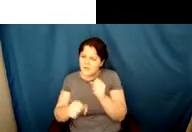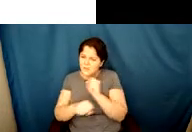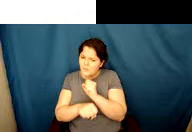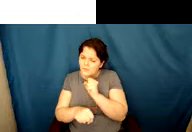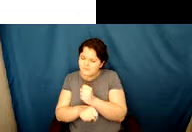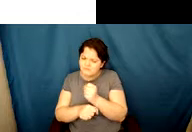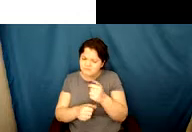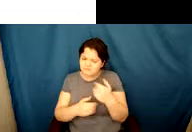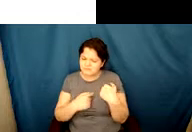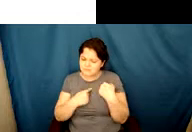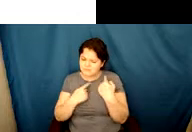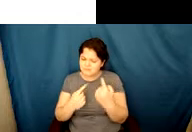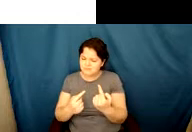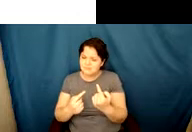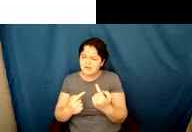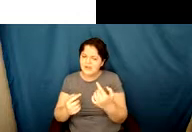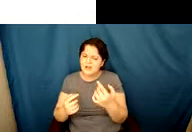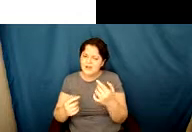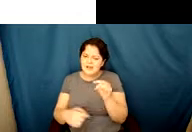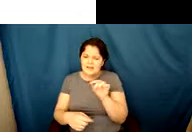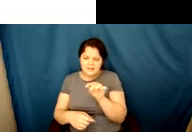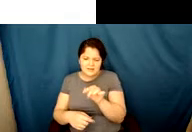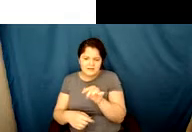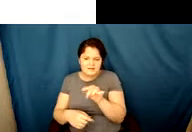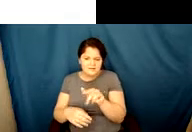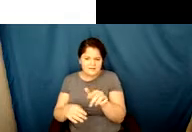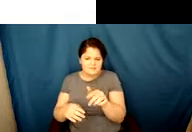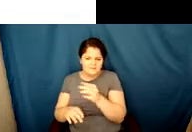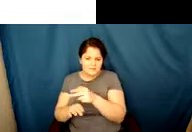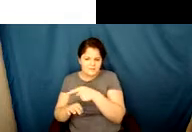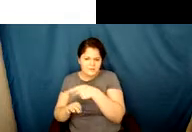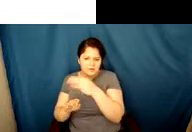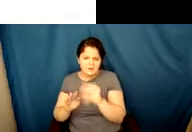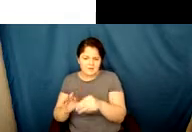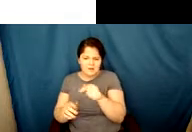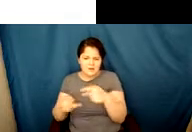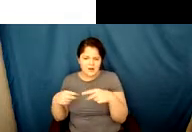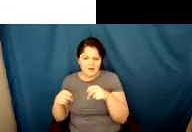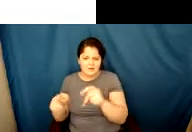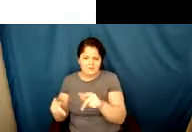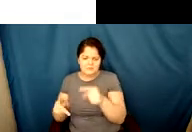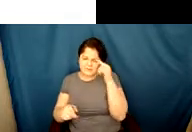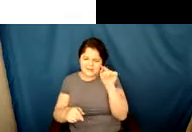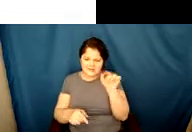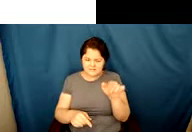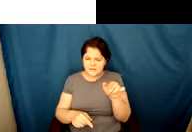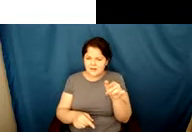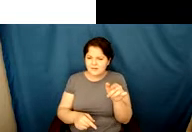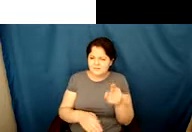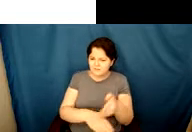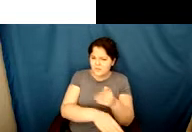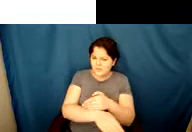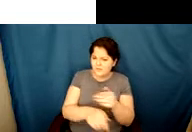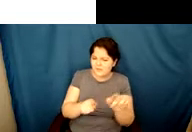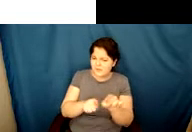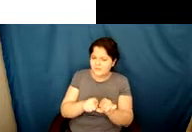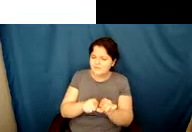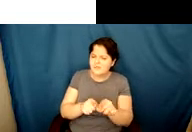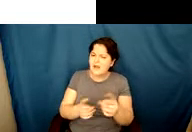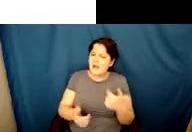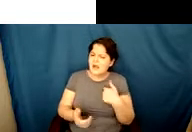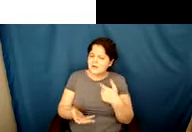the opportunity we need to see that piece of this through. And I just want to take this opportunity